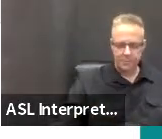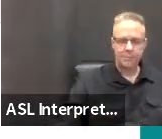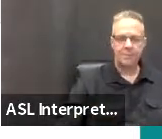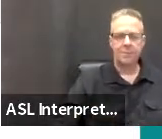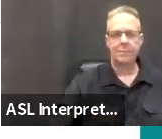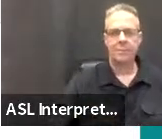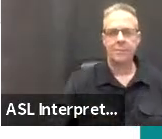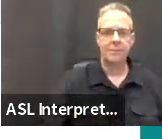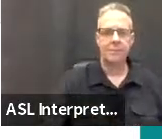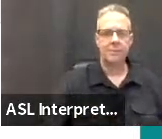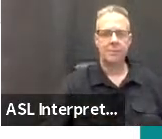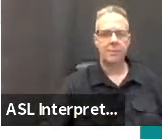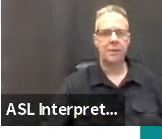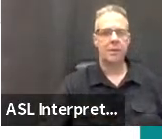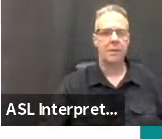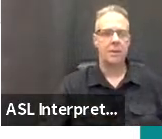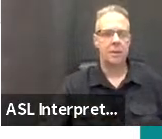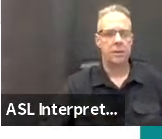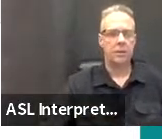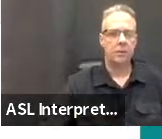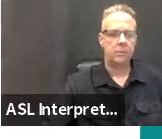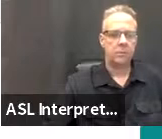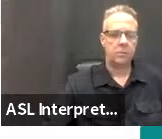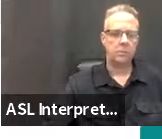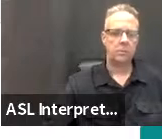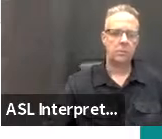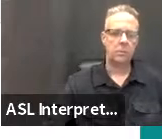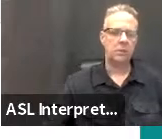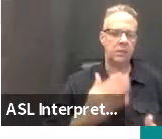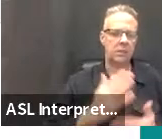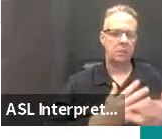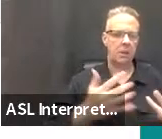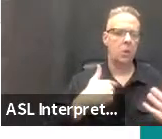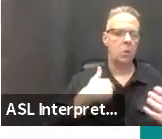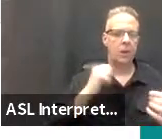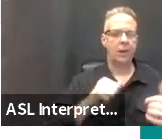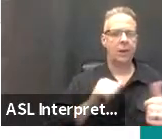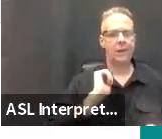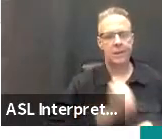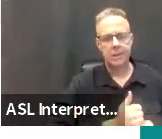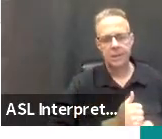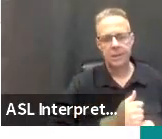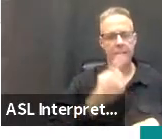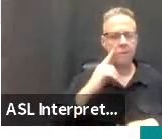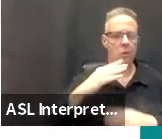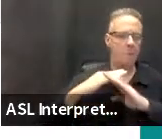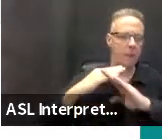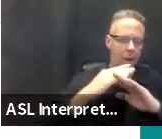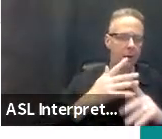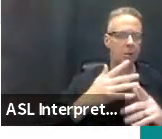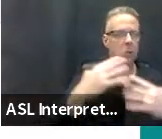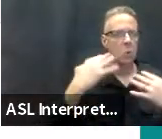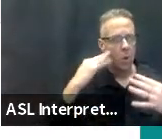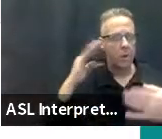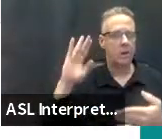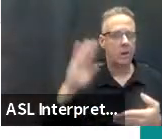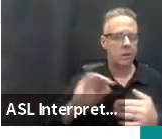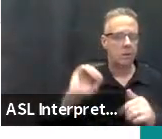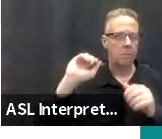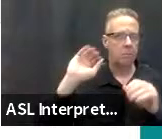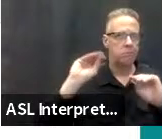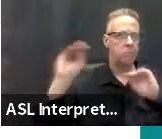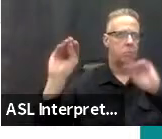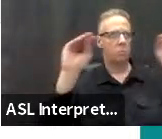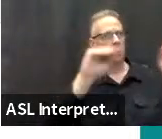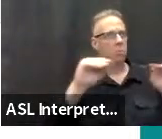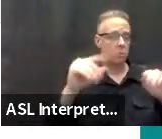are things we can do to mitigate some of that noise, sound baffles and barriers. You know, but you're right. I